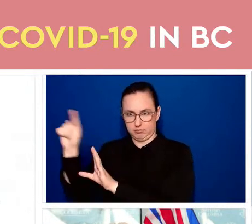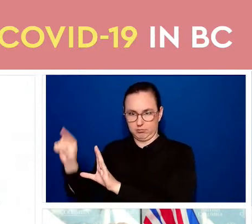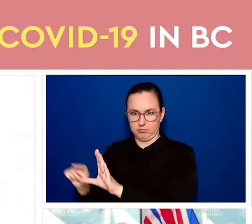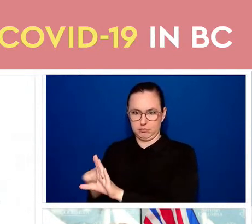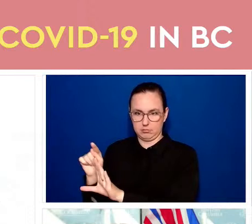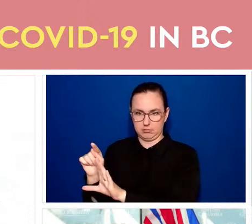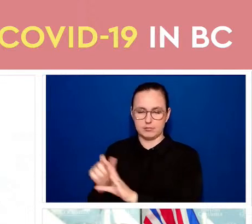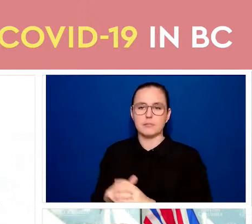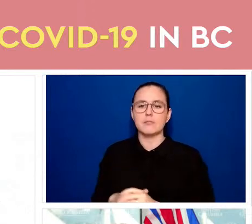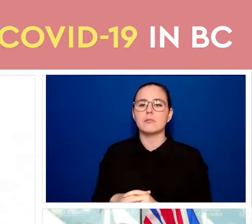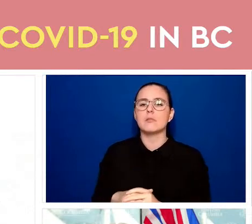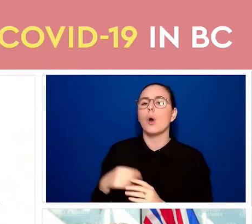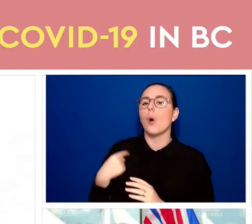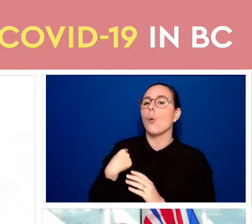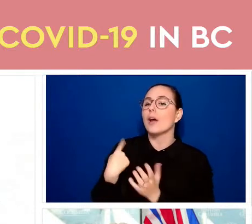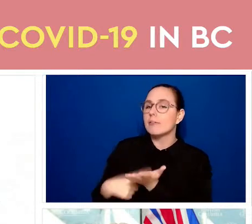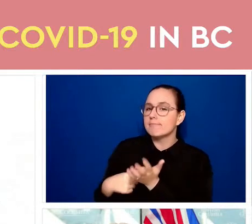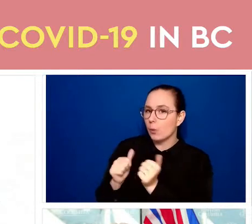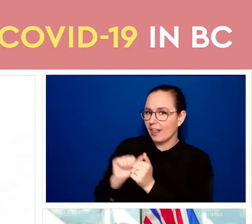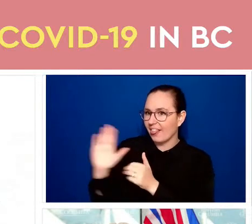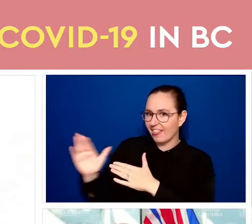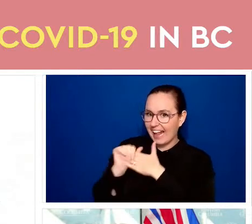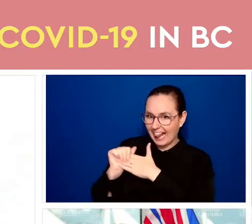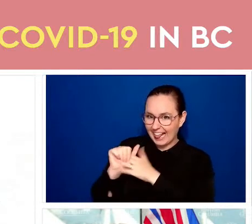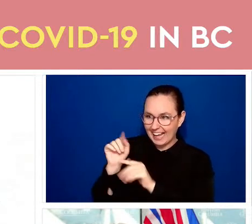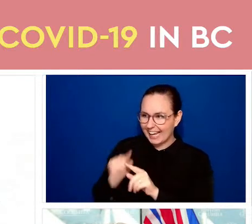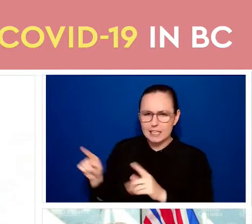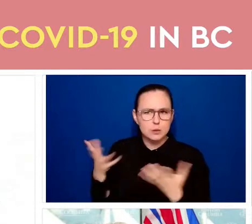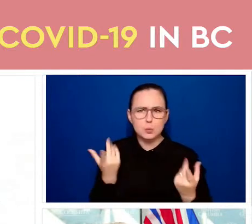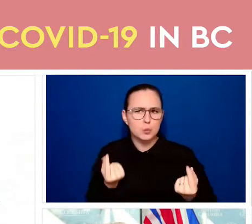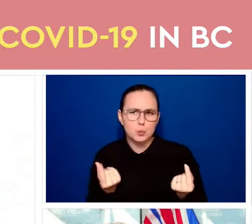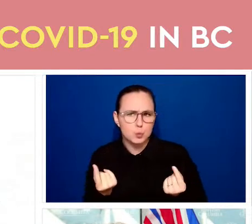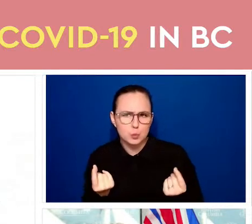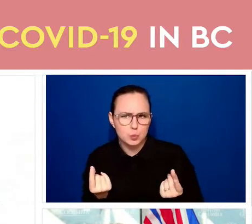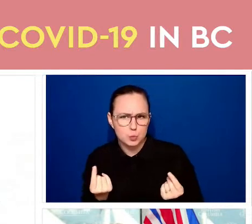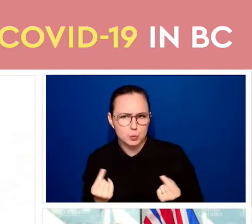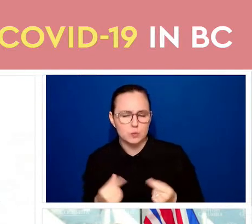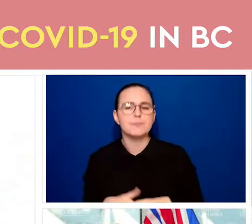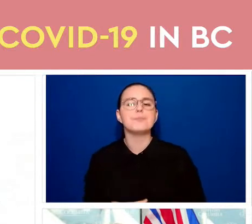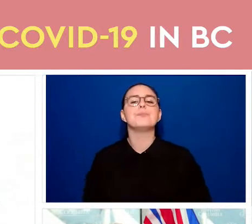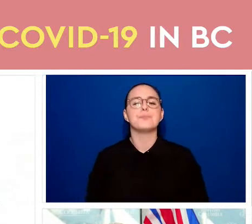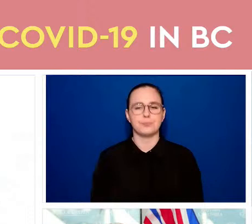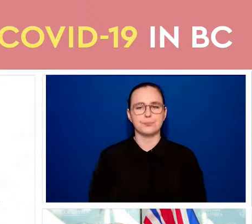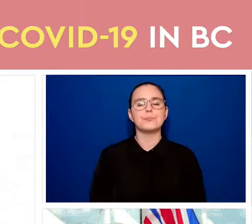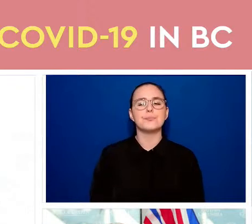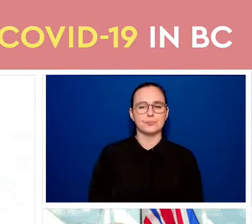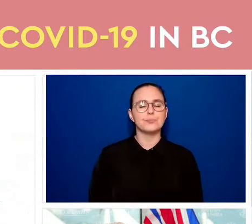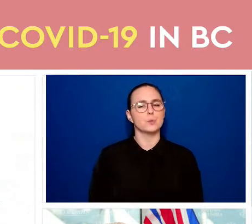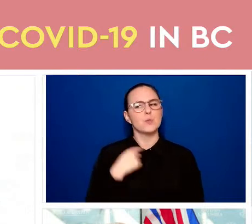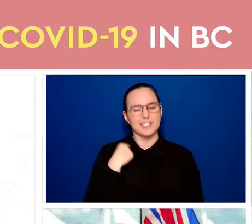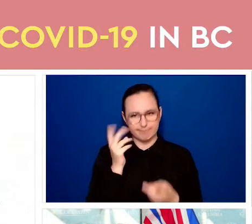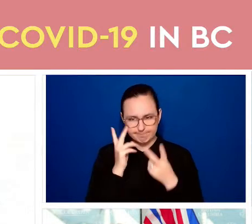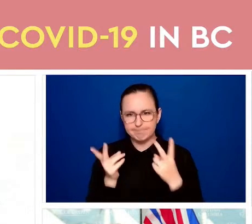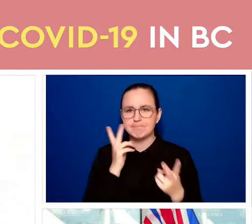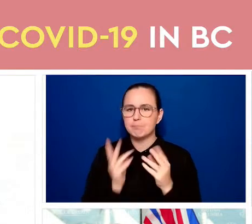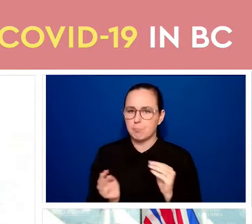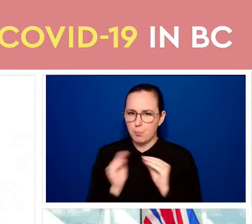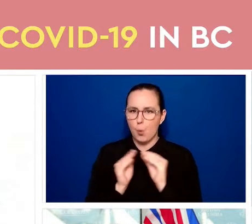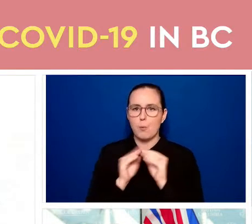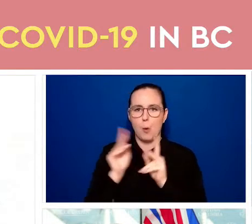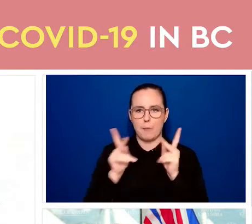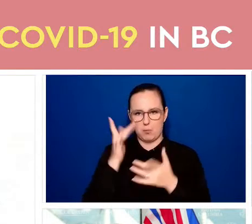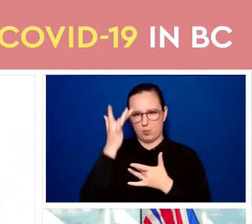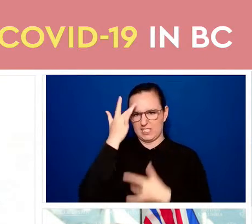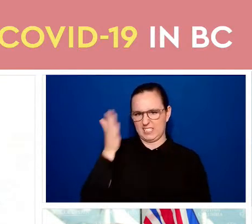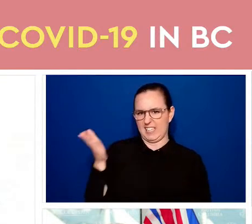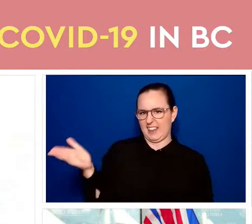together to try and address the issues that we're seeing, and that is increased numbers of people becoming ill with COVID, particularly people who are